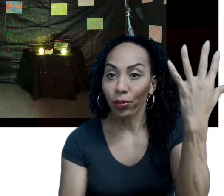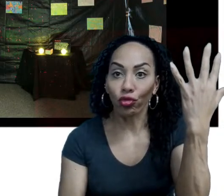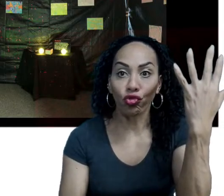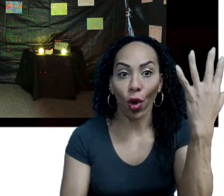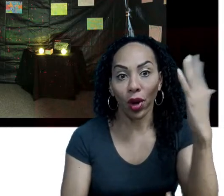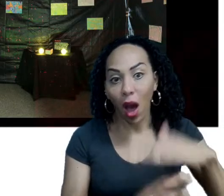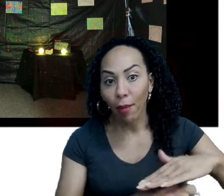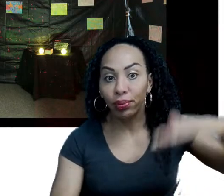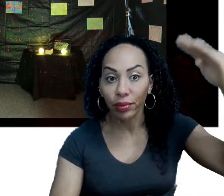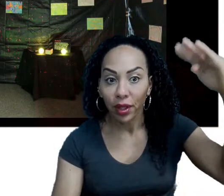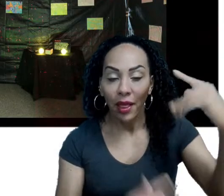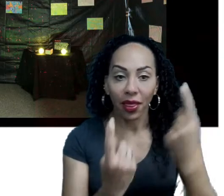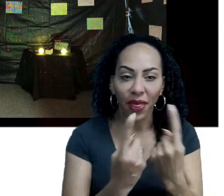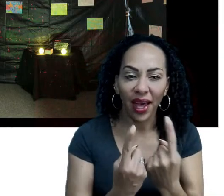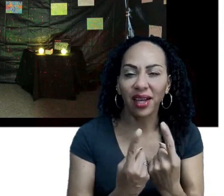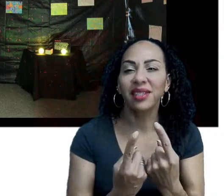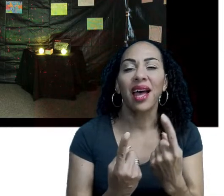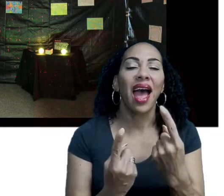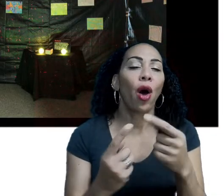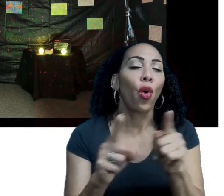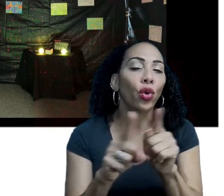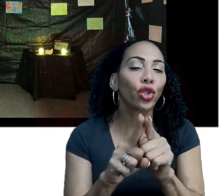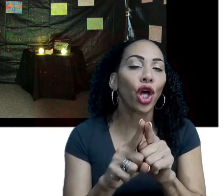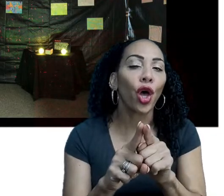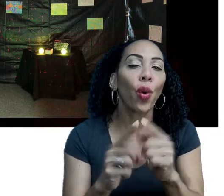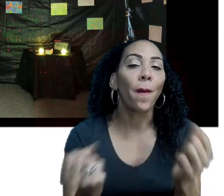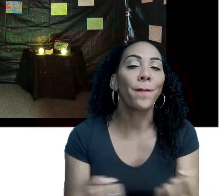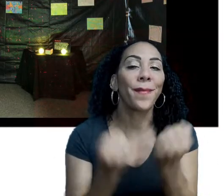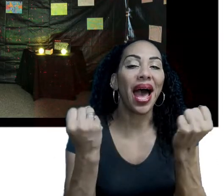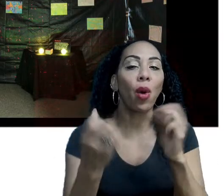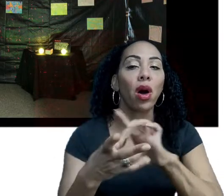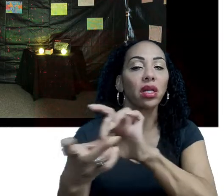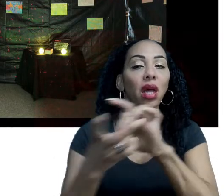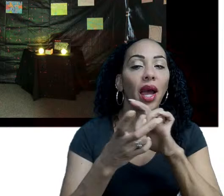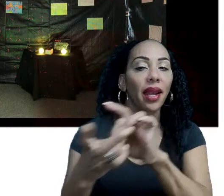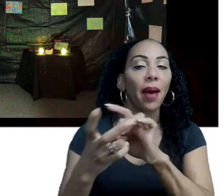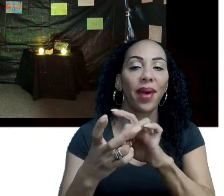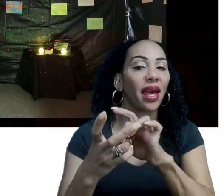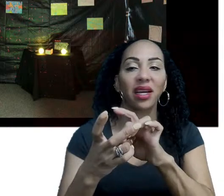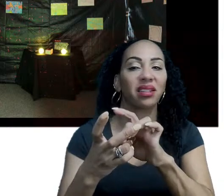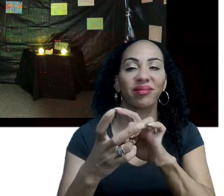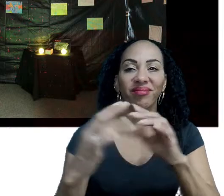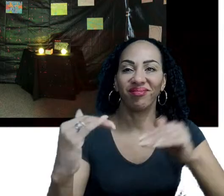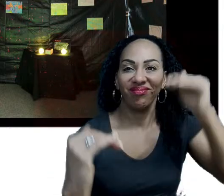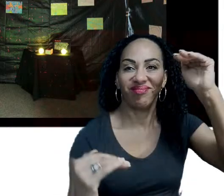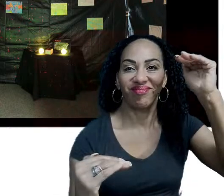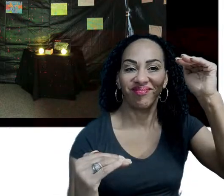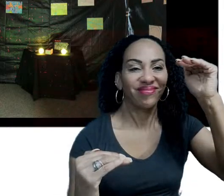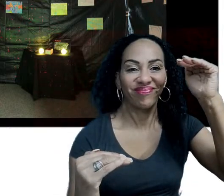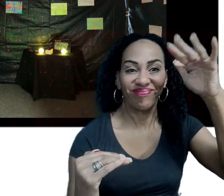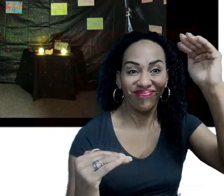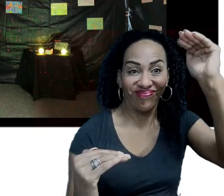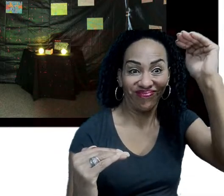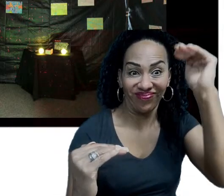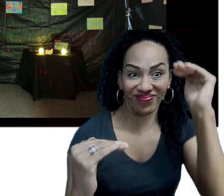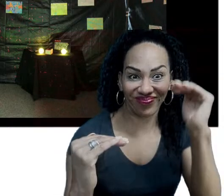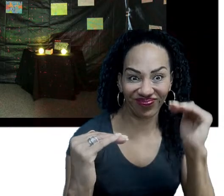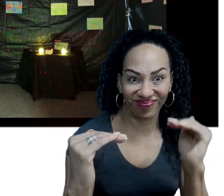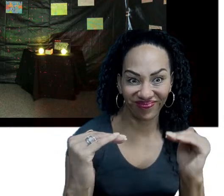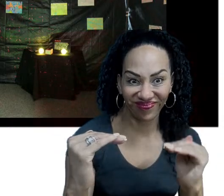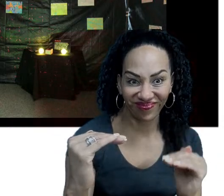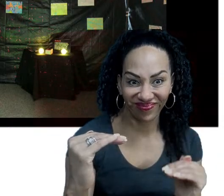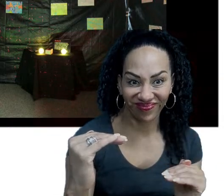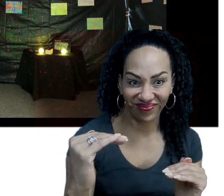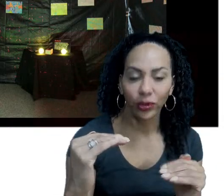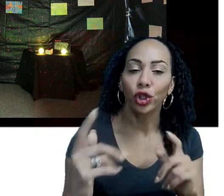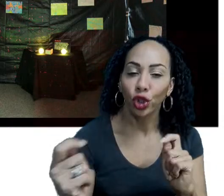of teacher and pupil that were had been so ingrained for so many years, but also